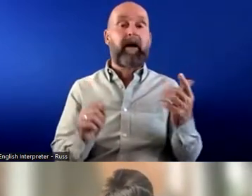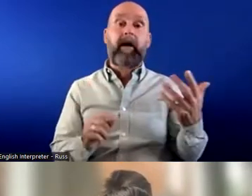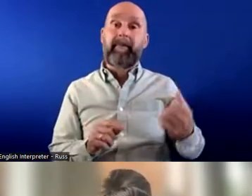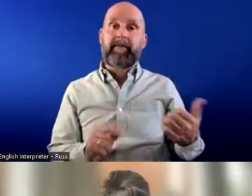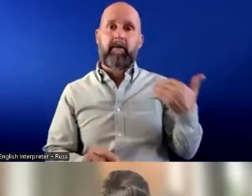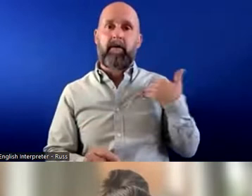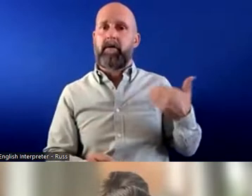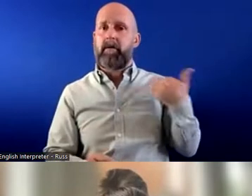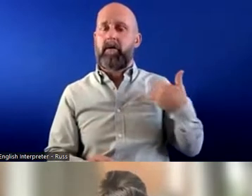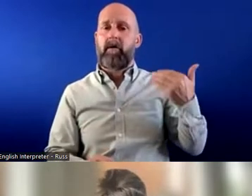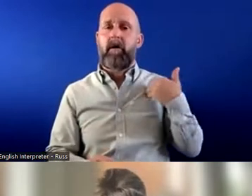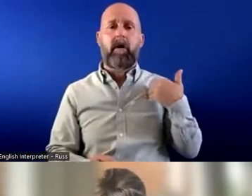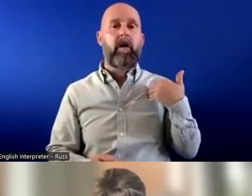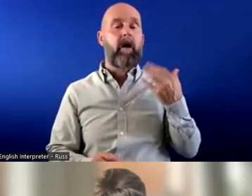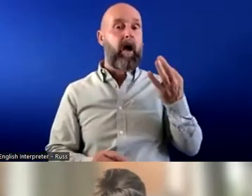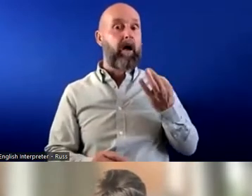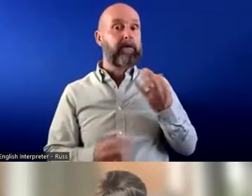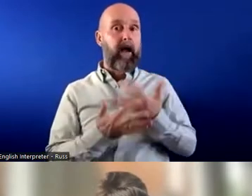to us and they're saying how many people have you